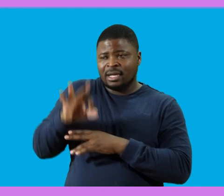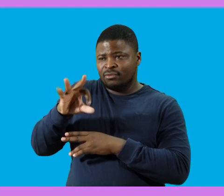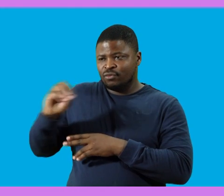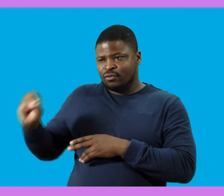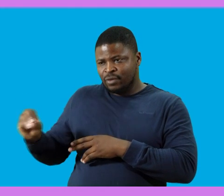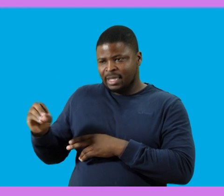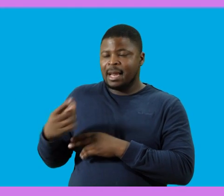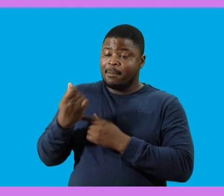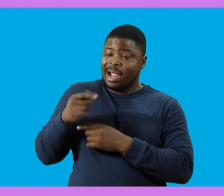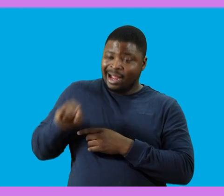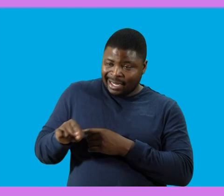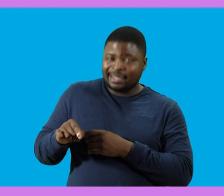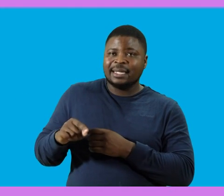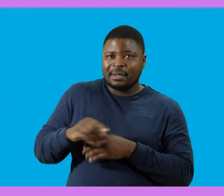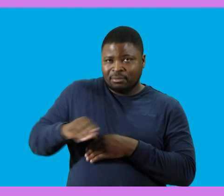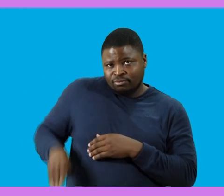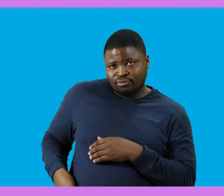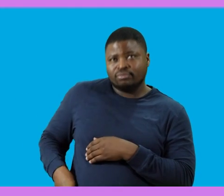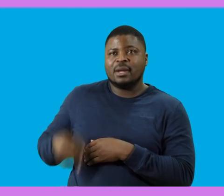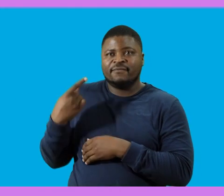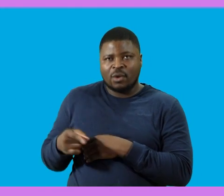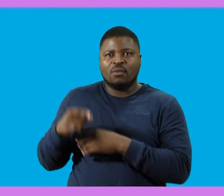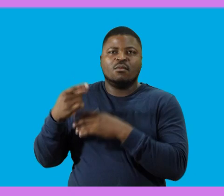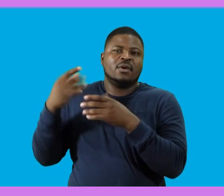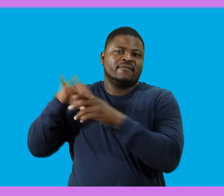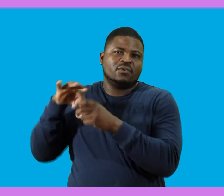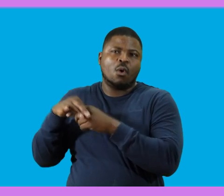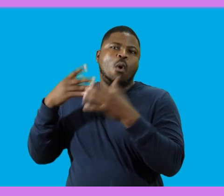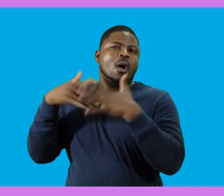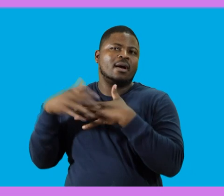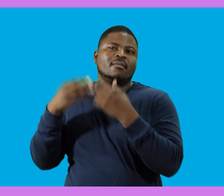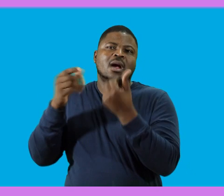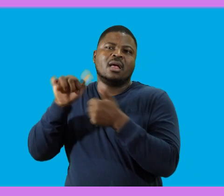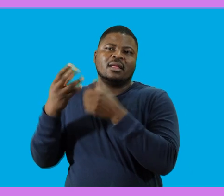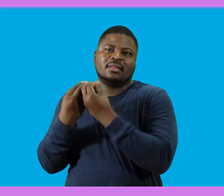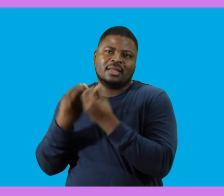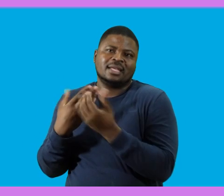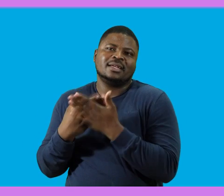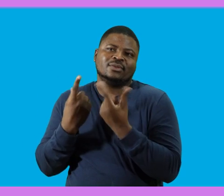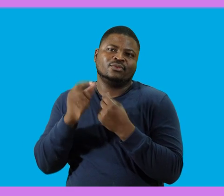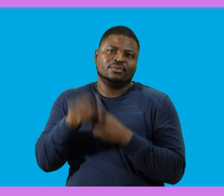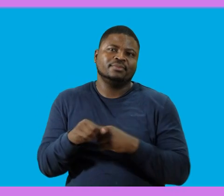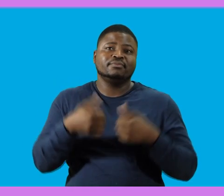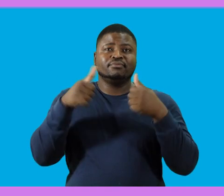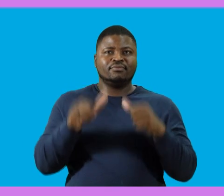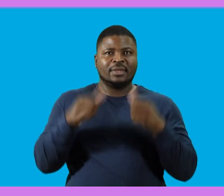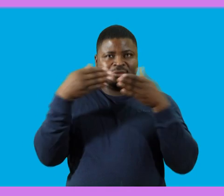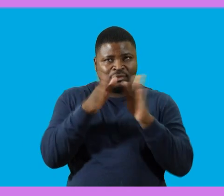22,300 Rand. So we studied it now. Let's look at some general